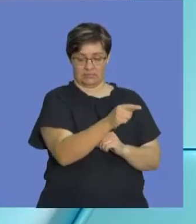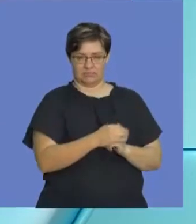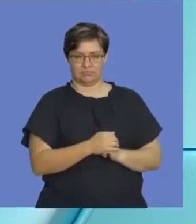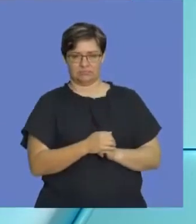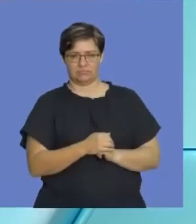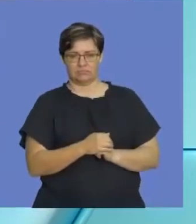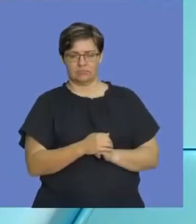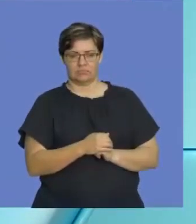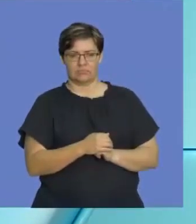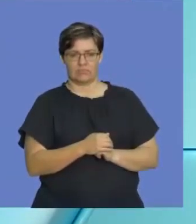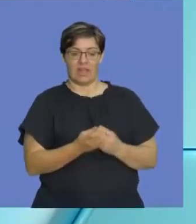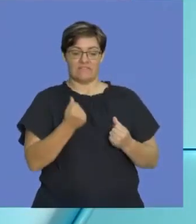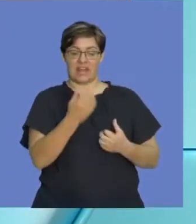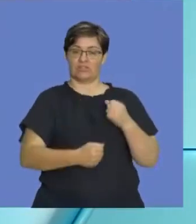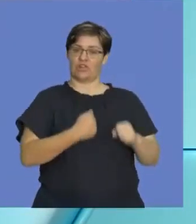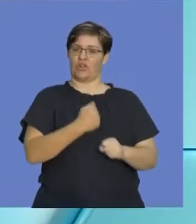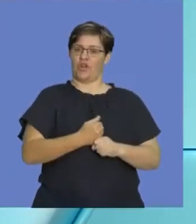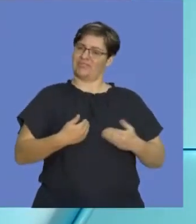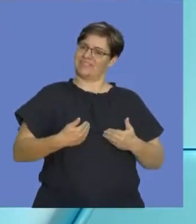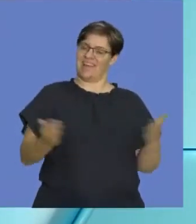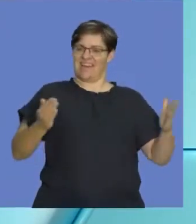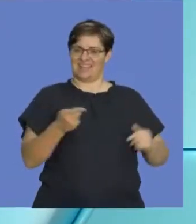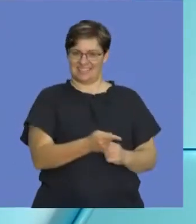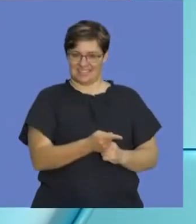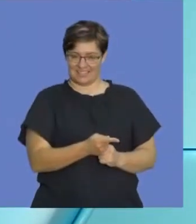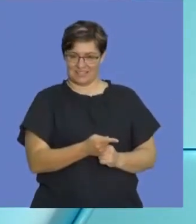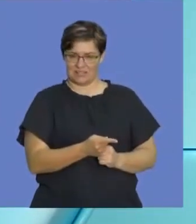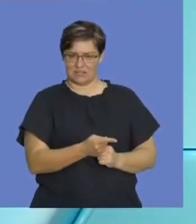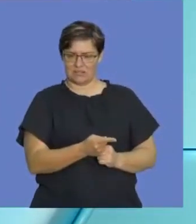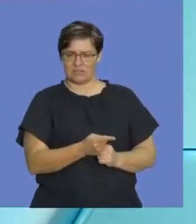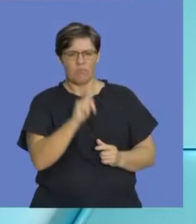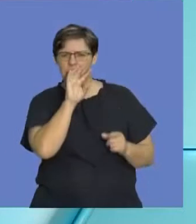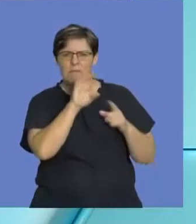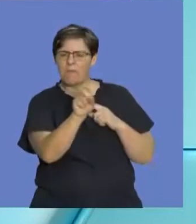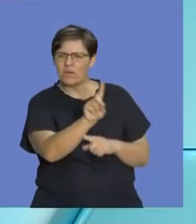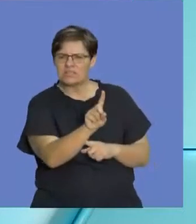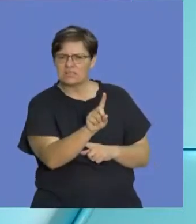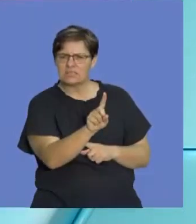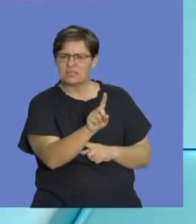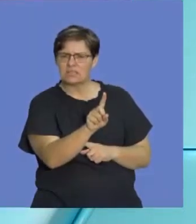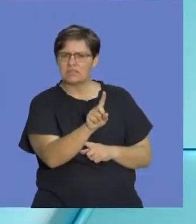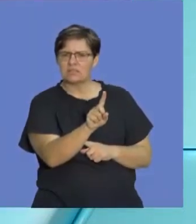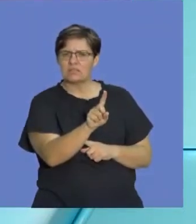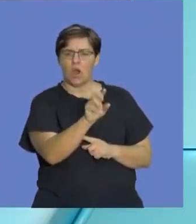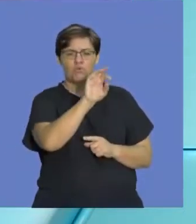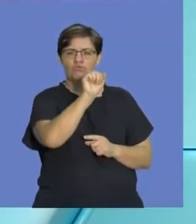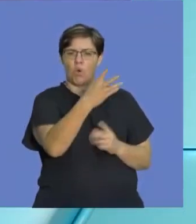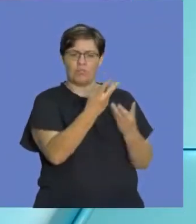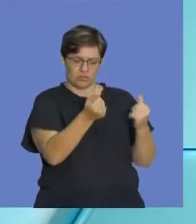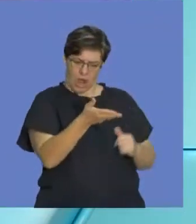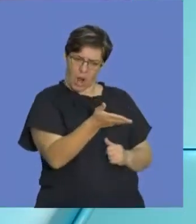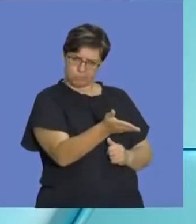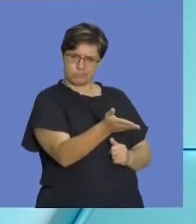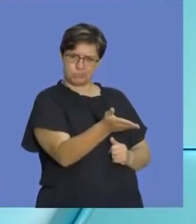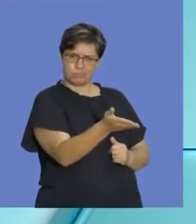the beginning of the financial year, right, you're going to find that you have raw materials on hand.